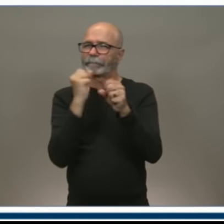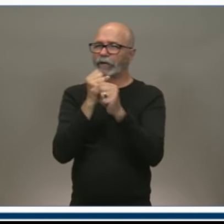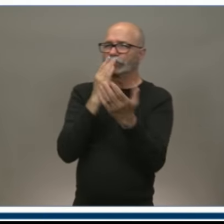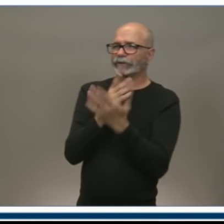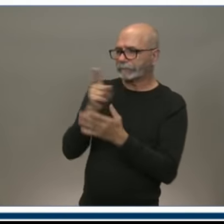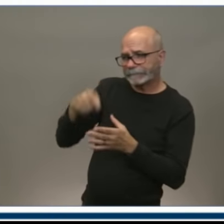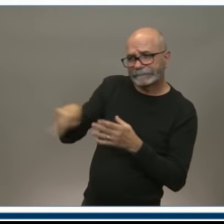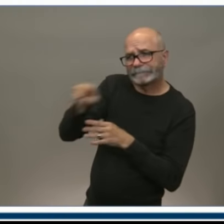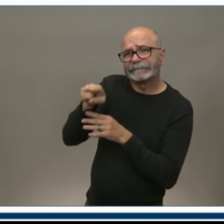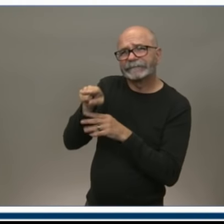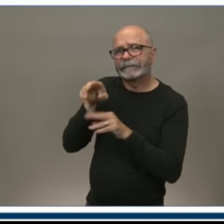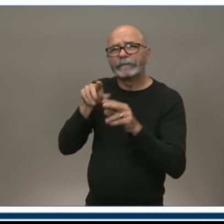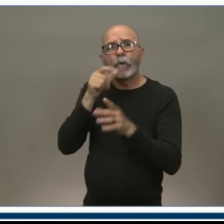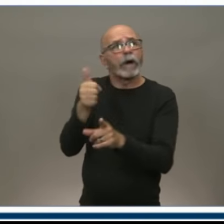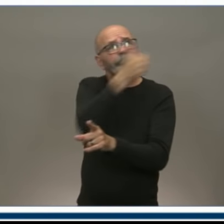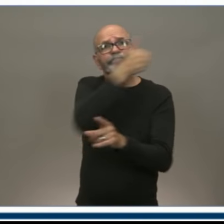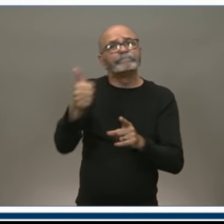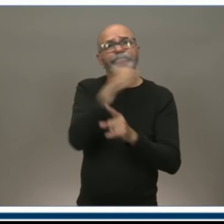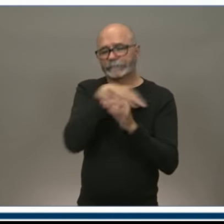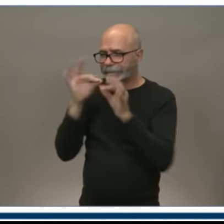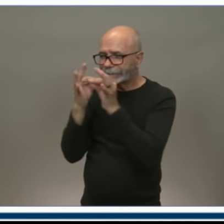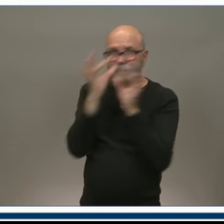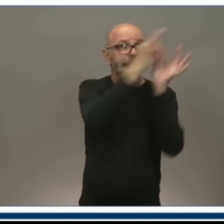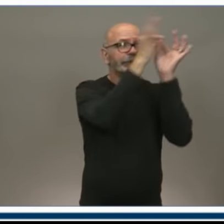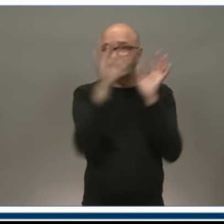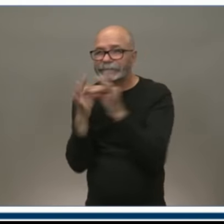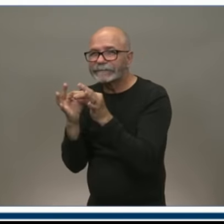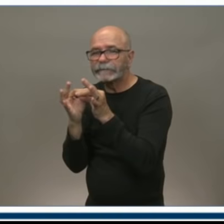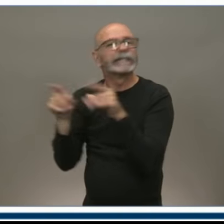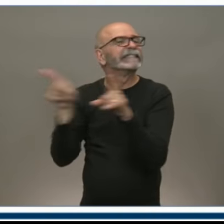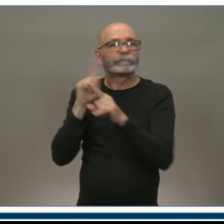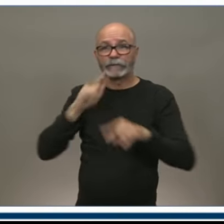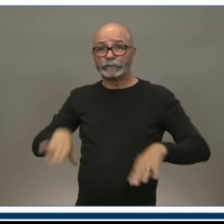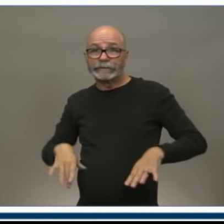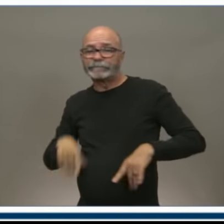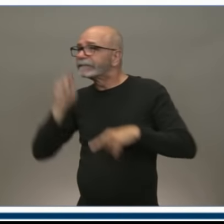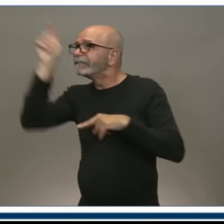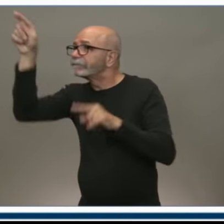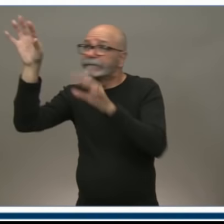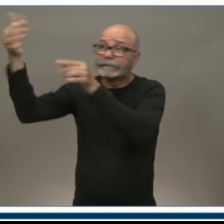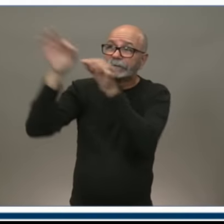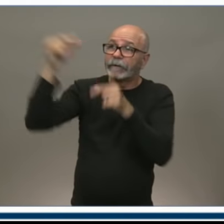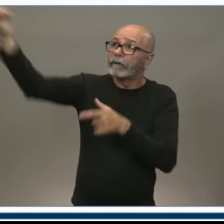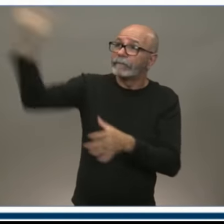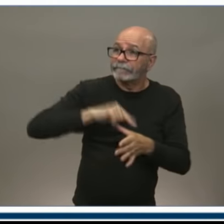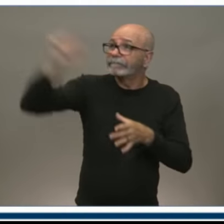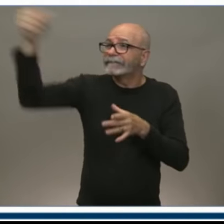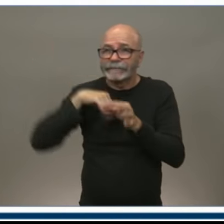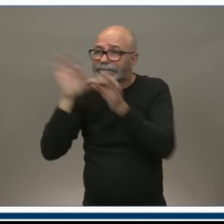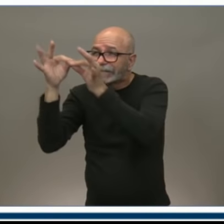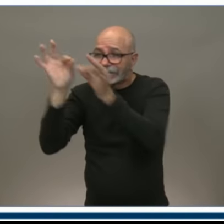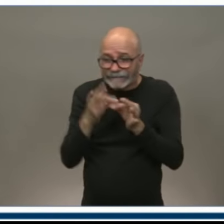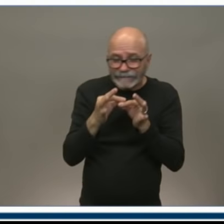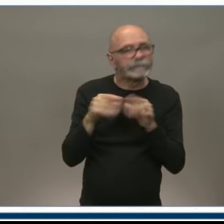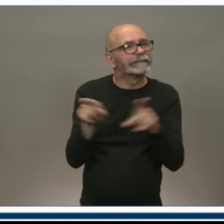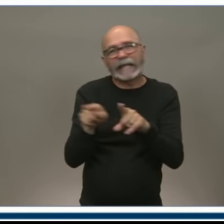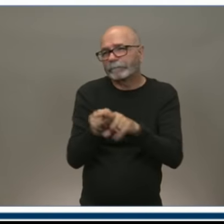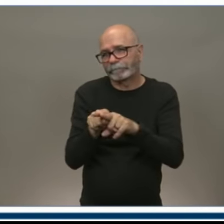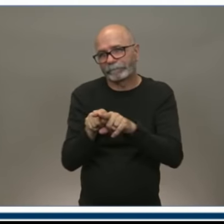place in Newfoundland. So we're actively working on that and bringing that forward in very soon.